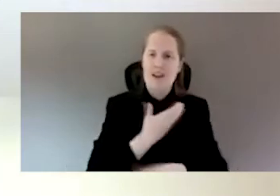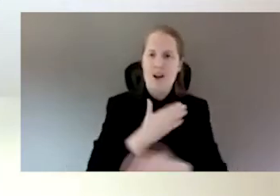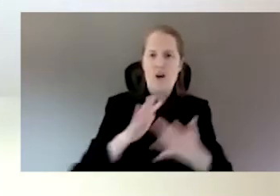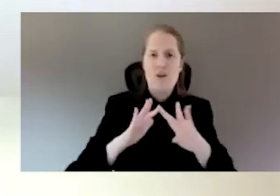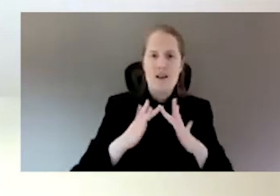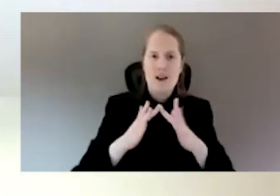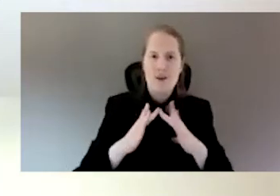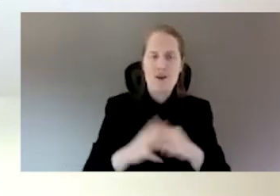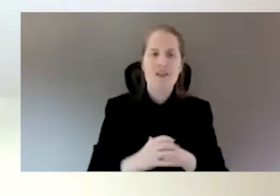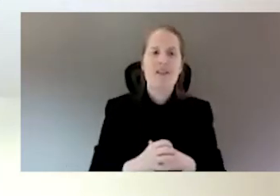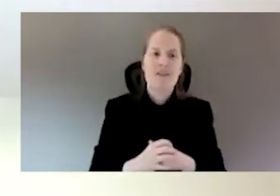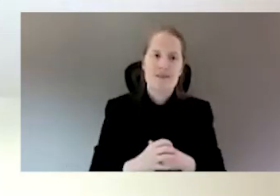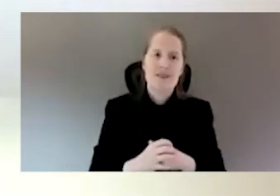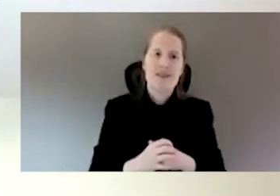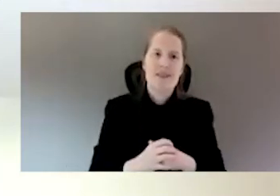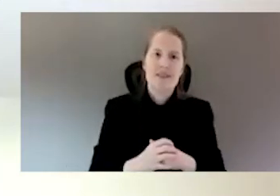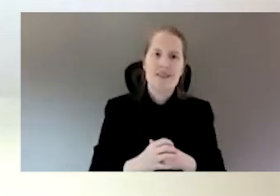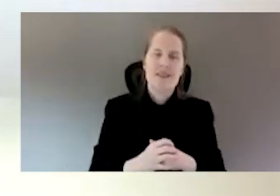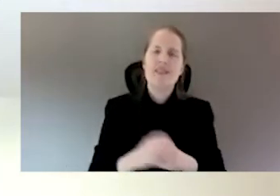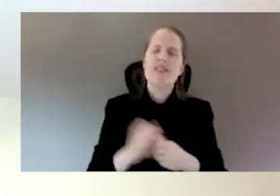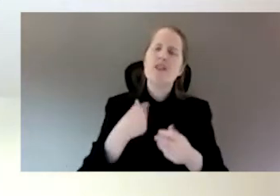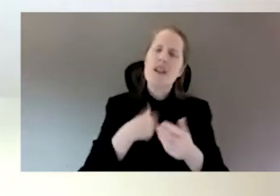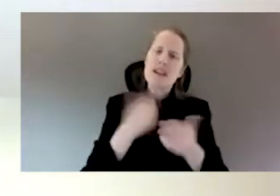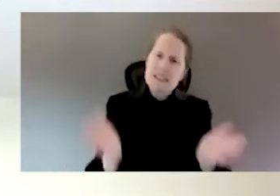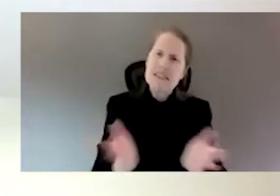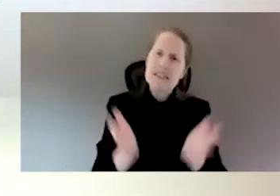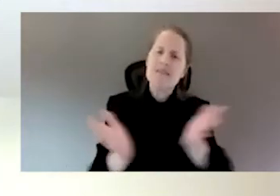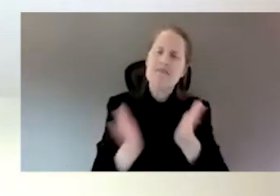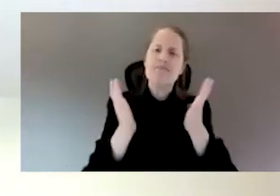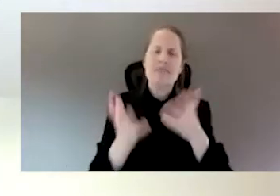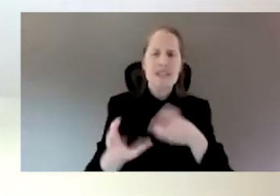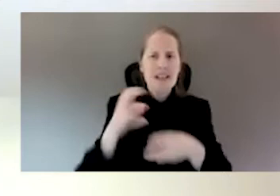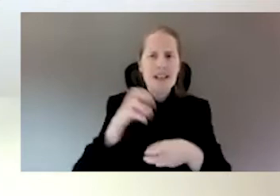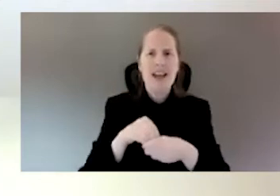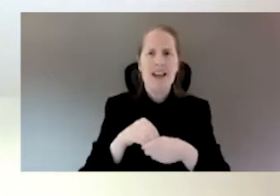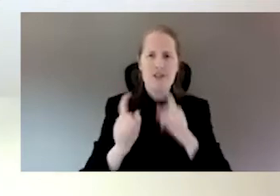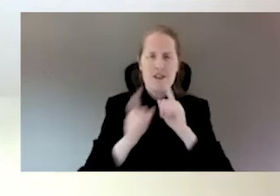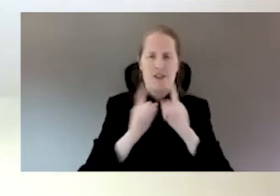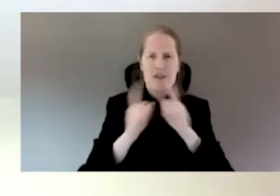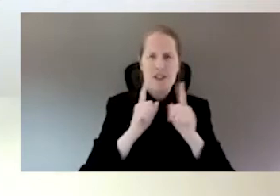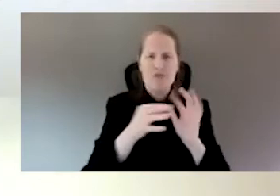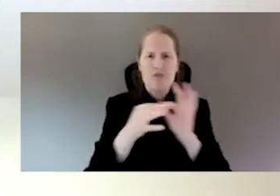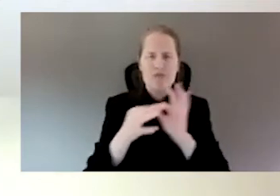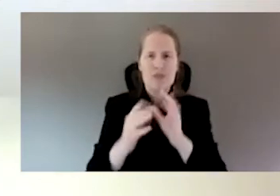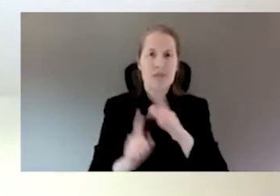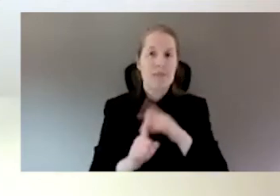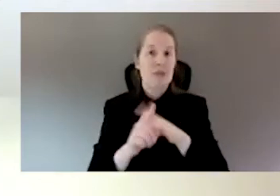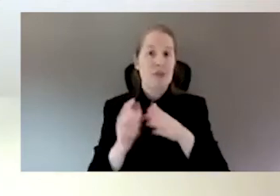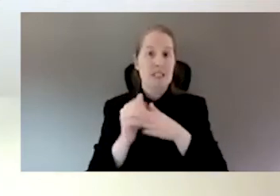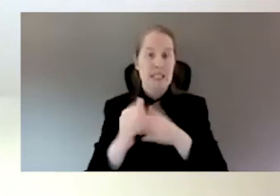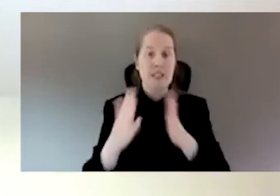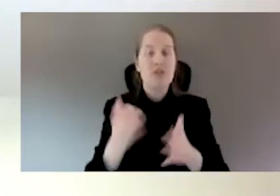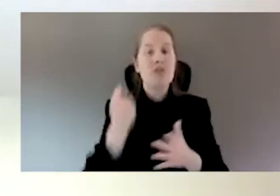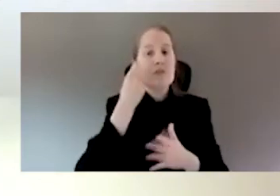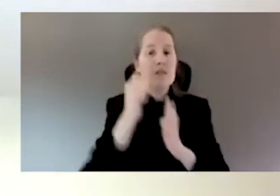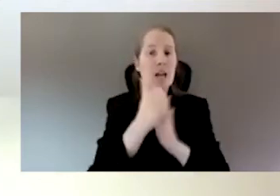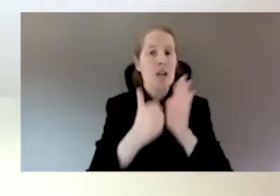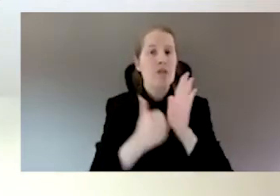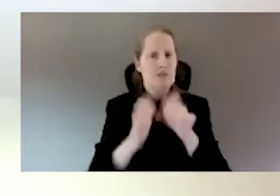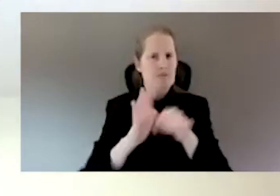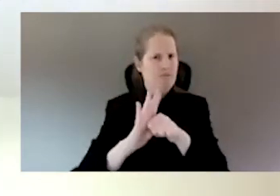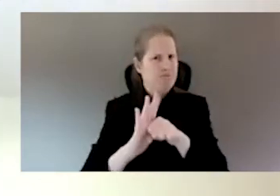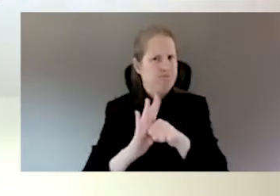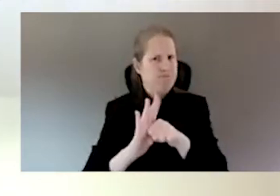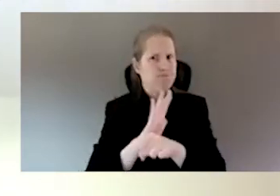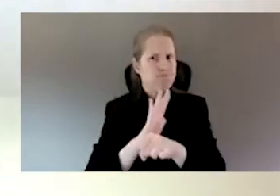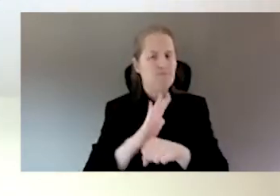engage in the conversation around the emerging leaders. We have a pretty packed agenda for everyone who is